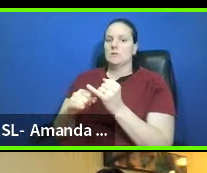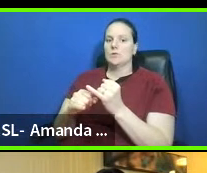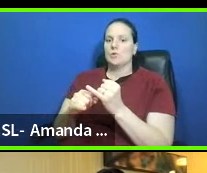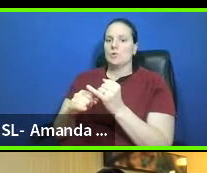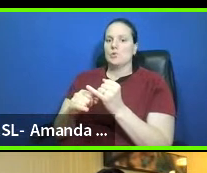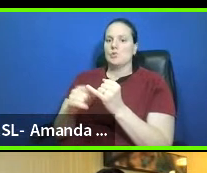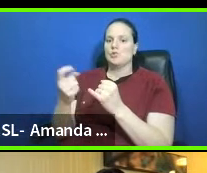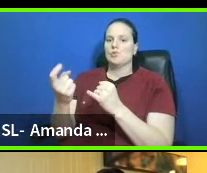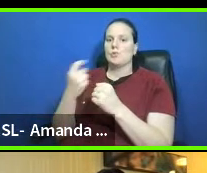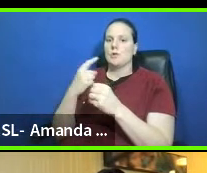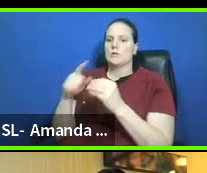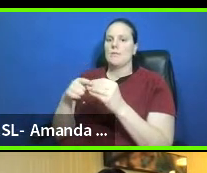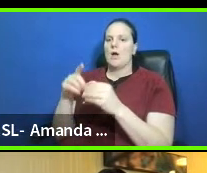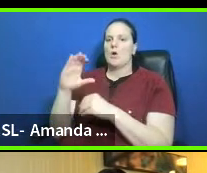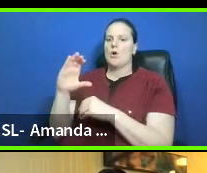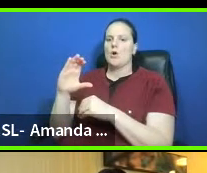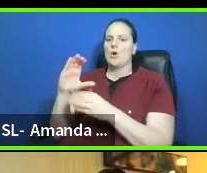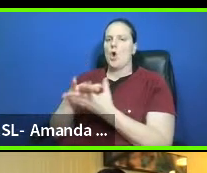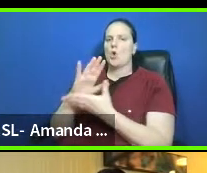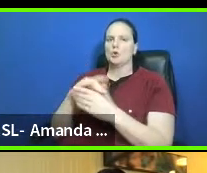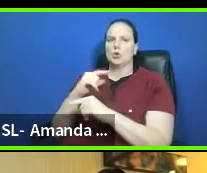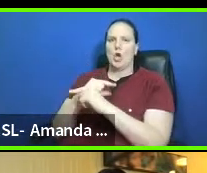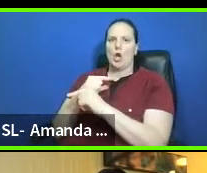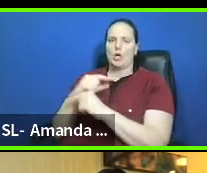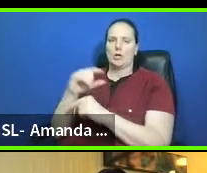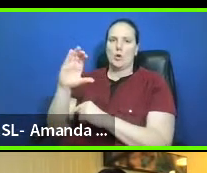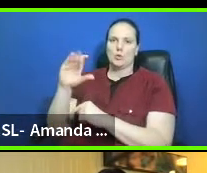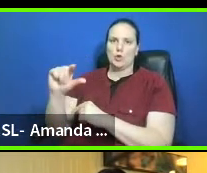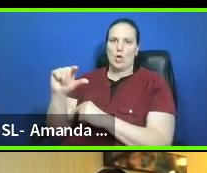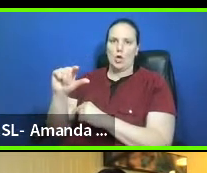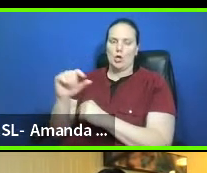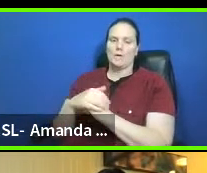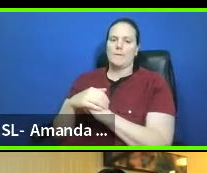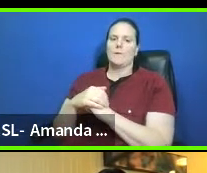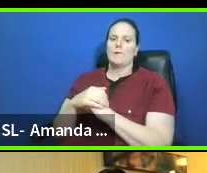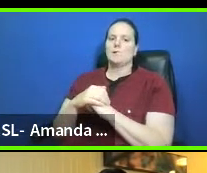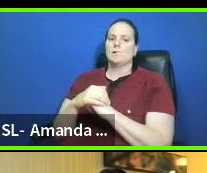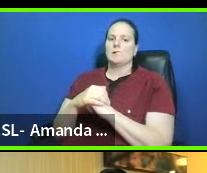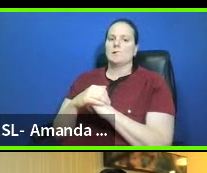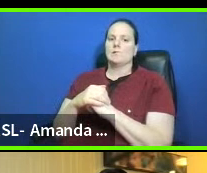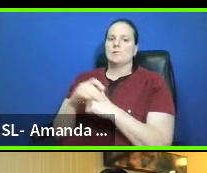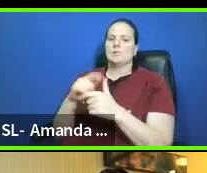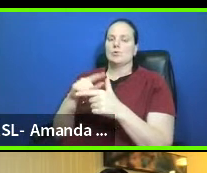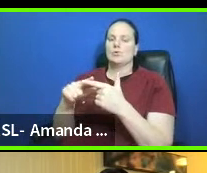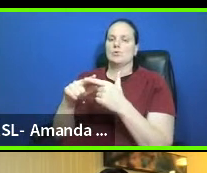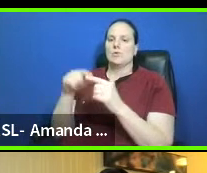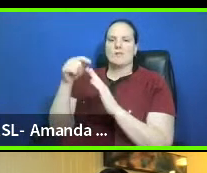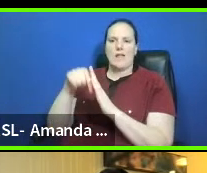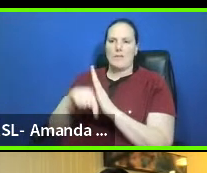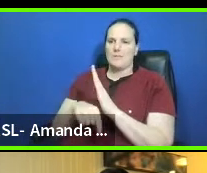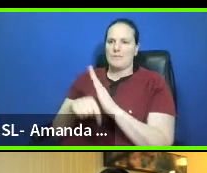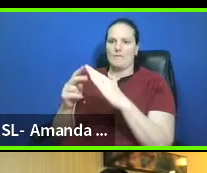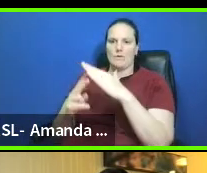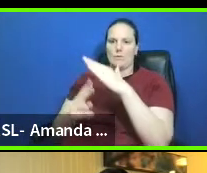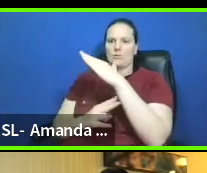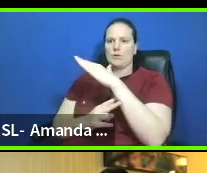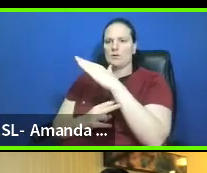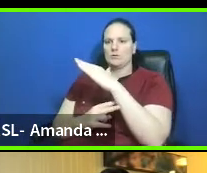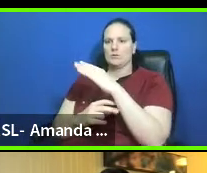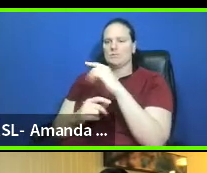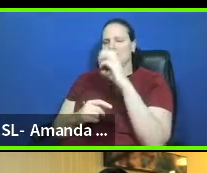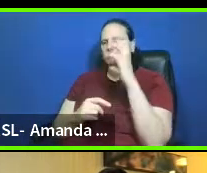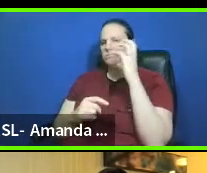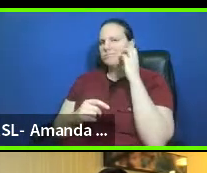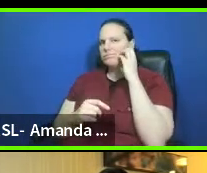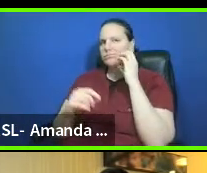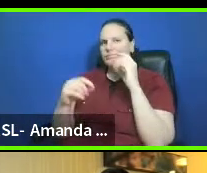your question about the Coast Guard and the bridge depth, the superstructure depth. So